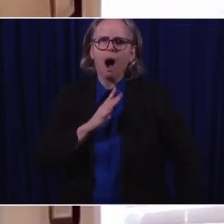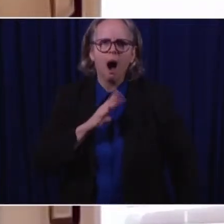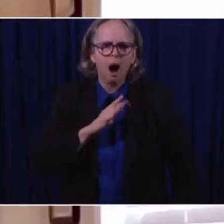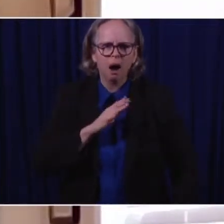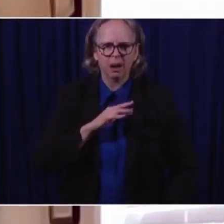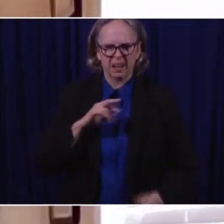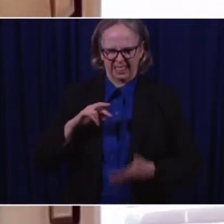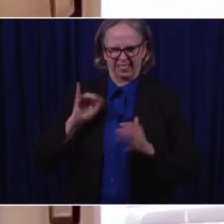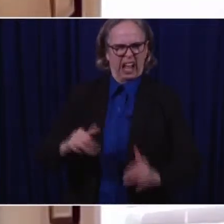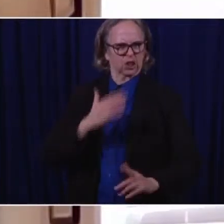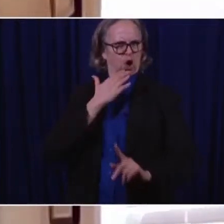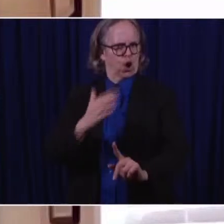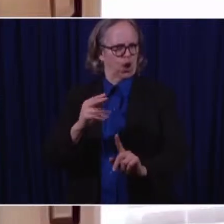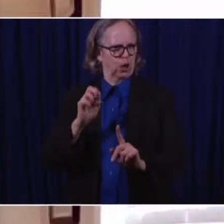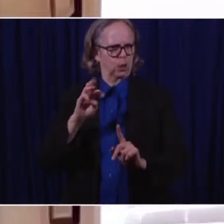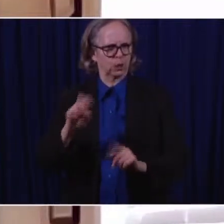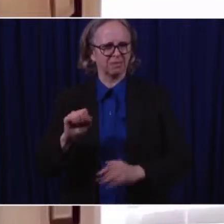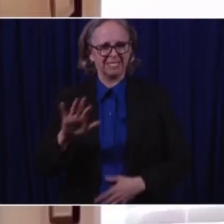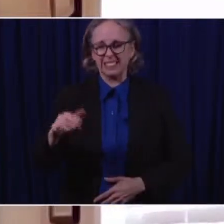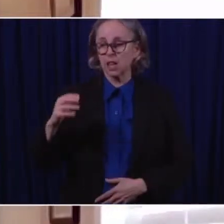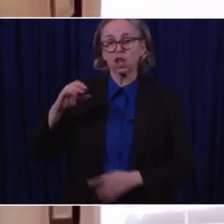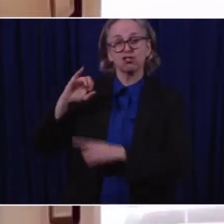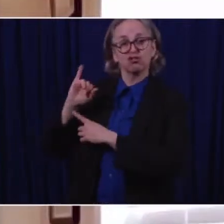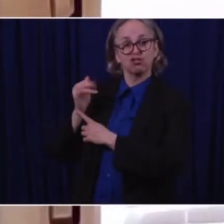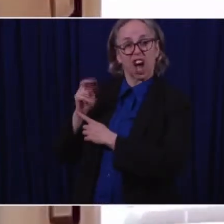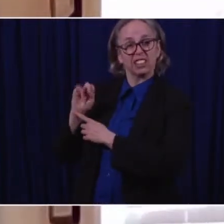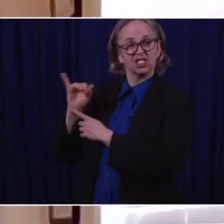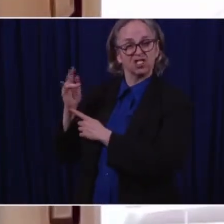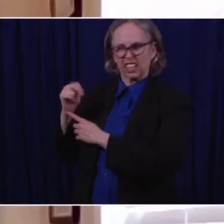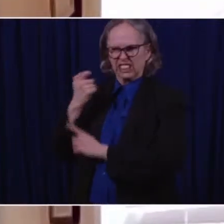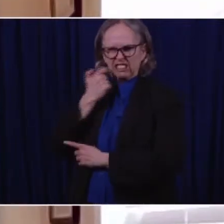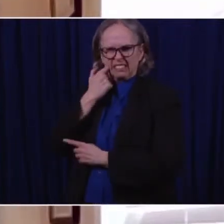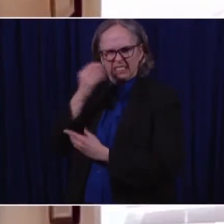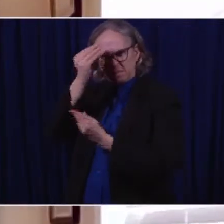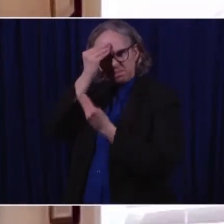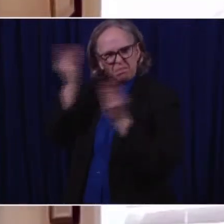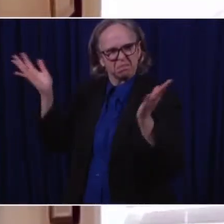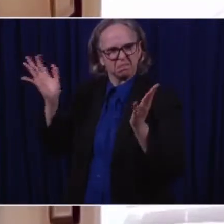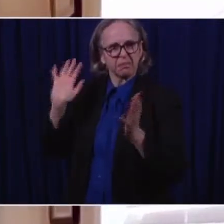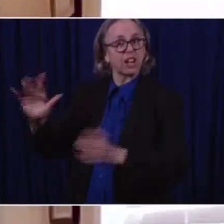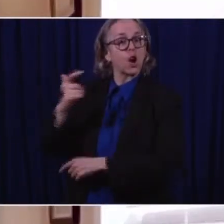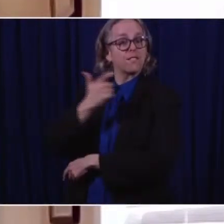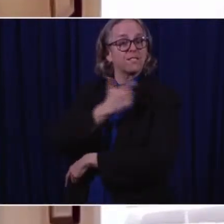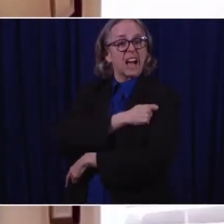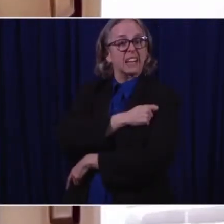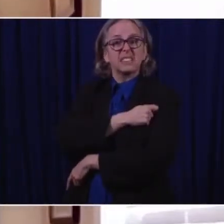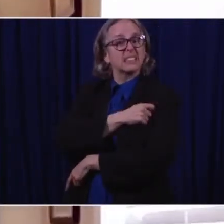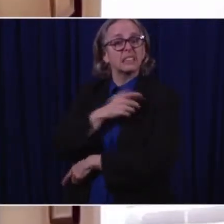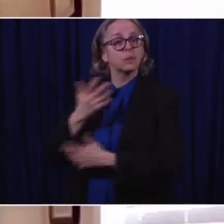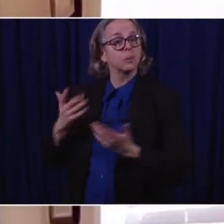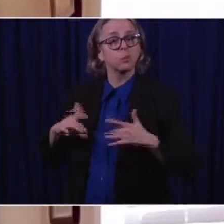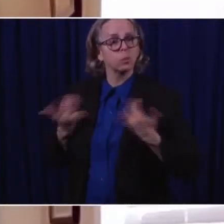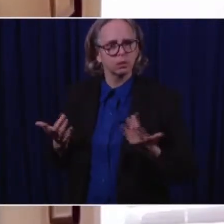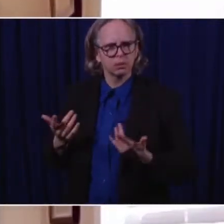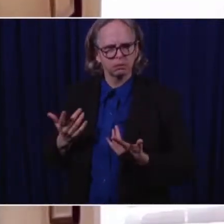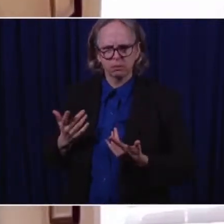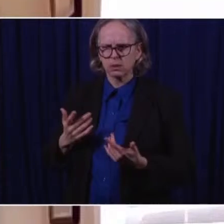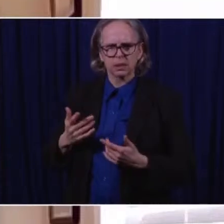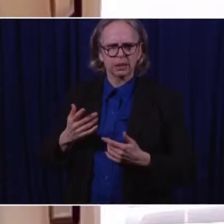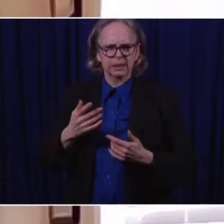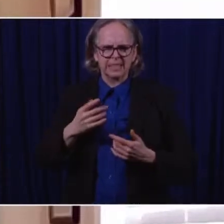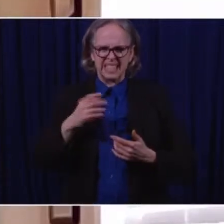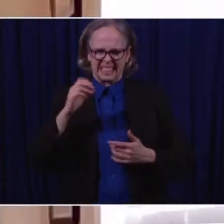shared about their vaccine in the real world, where it was studied in South Africa